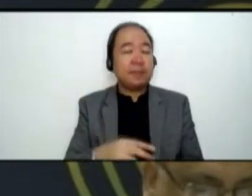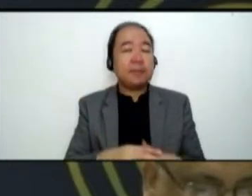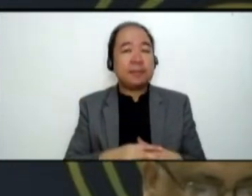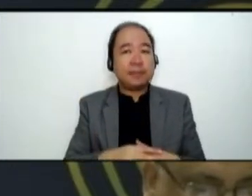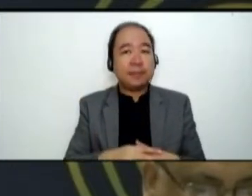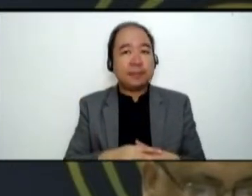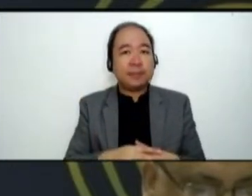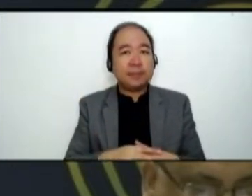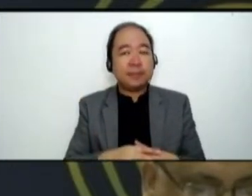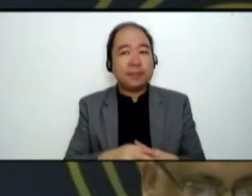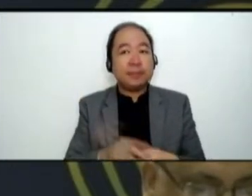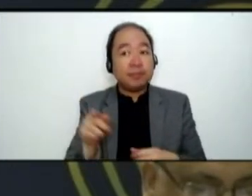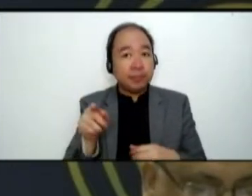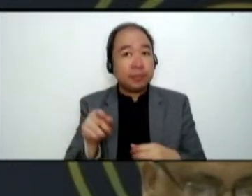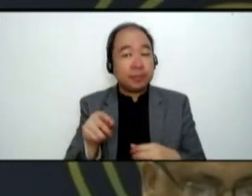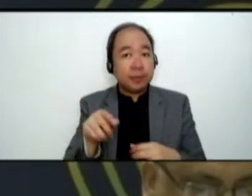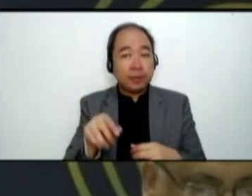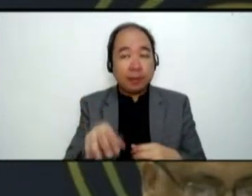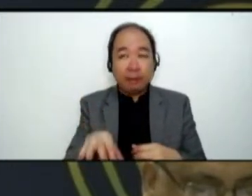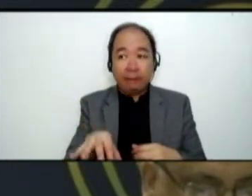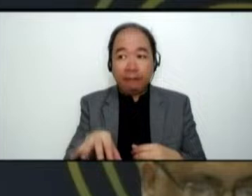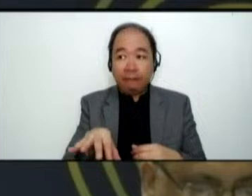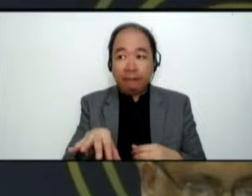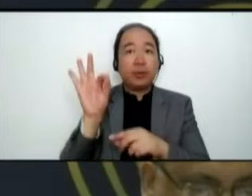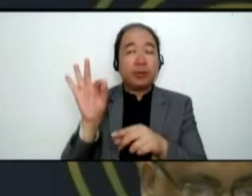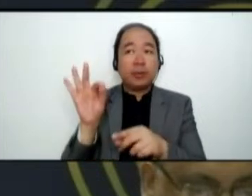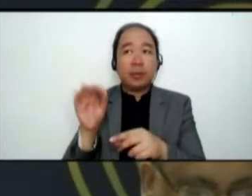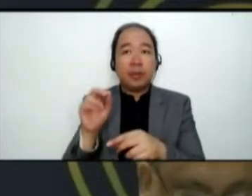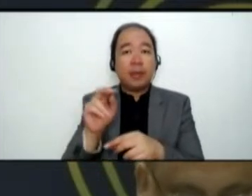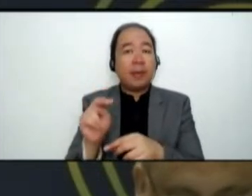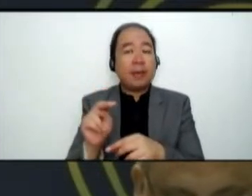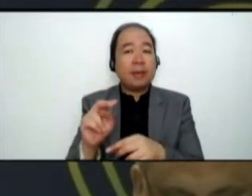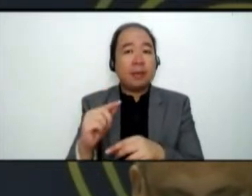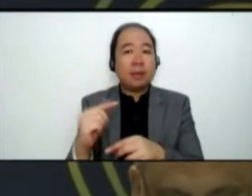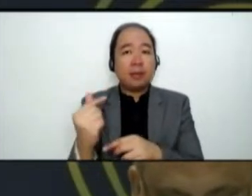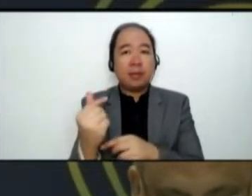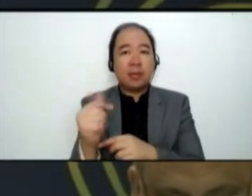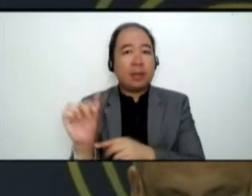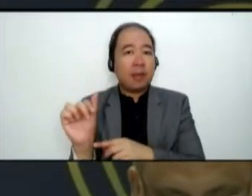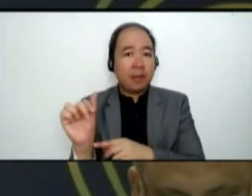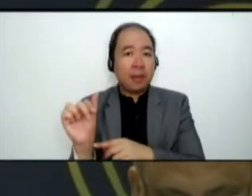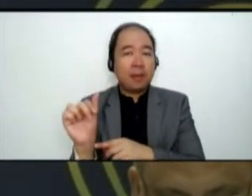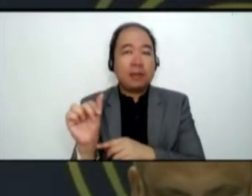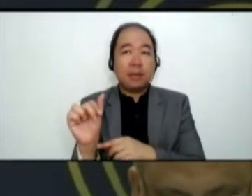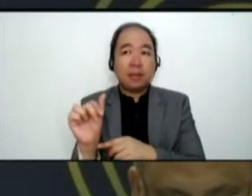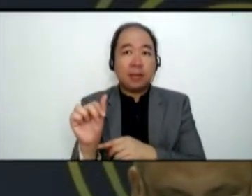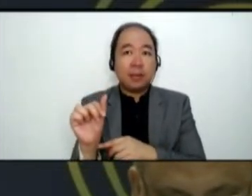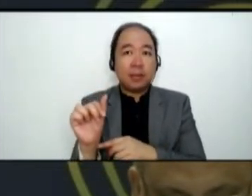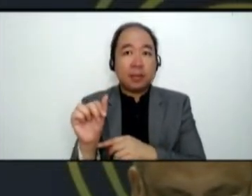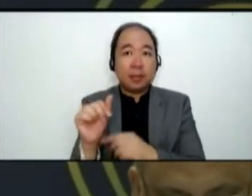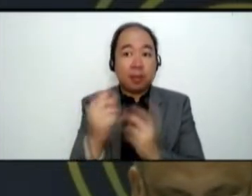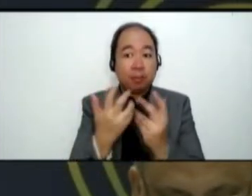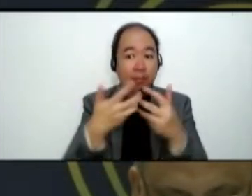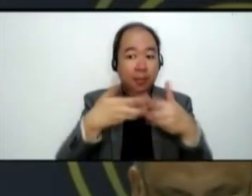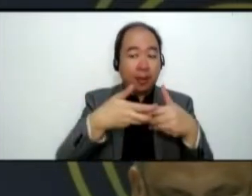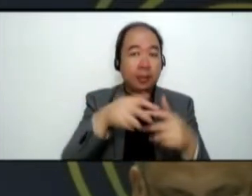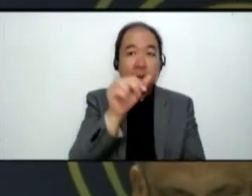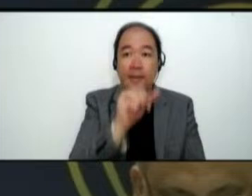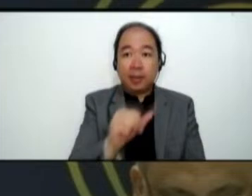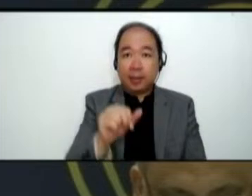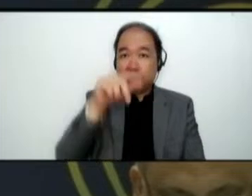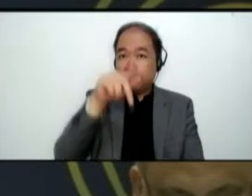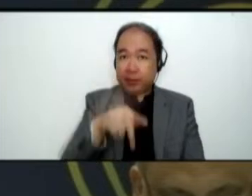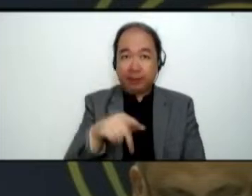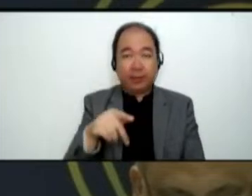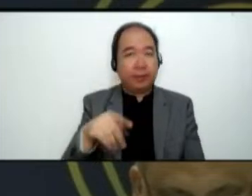and what they found is that the use of NTA in Asia and the Pacific hasn't really got up to